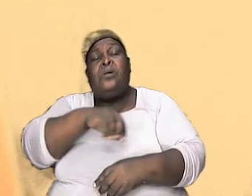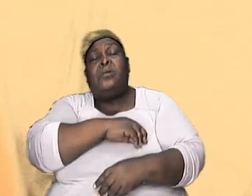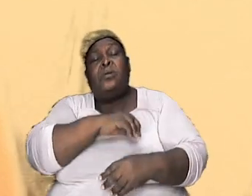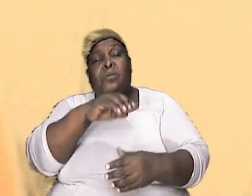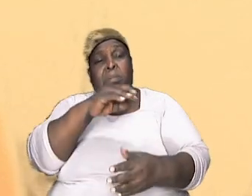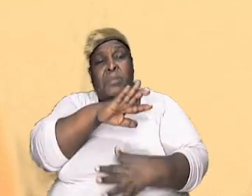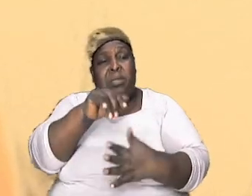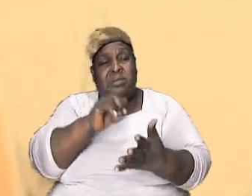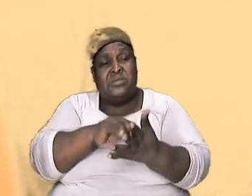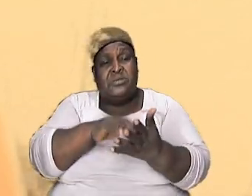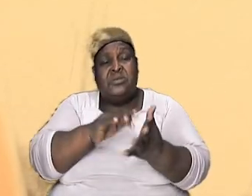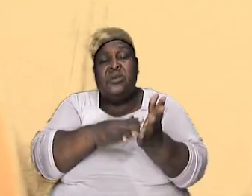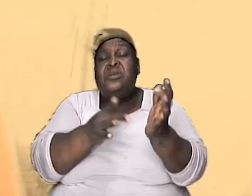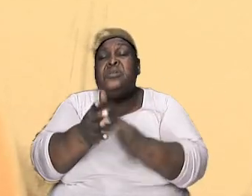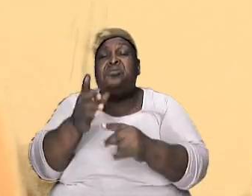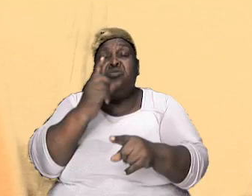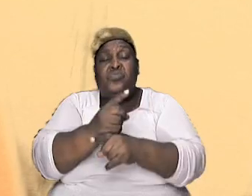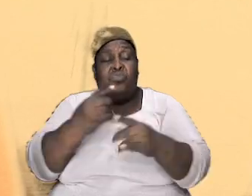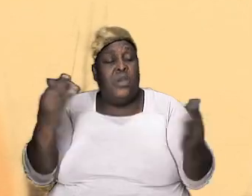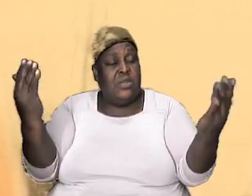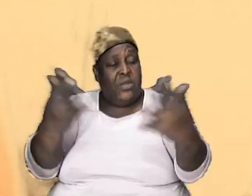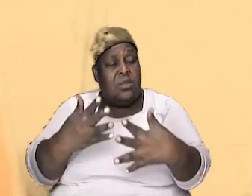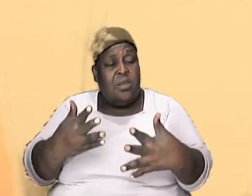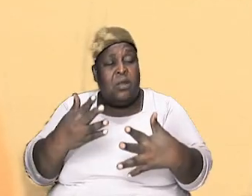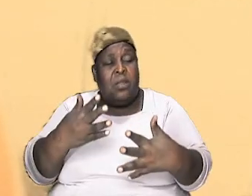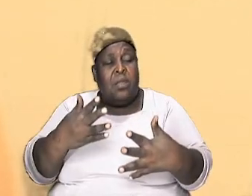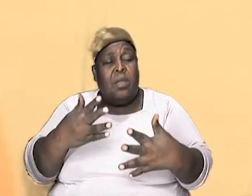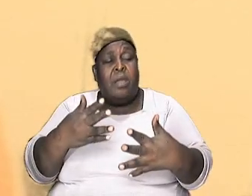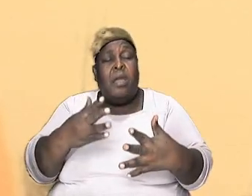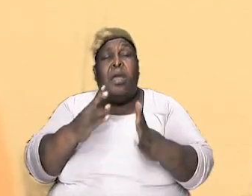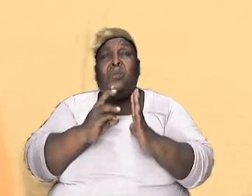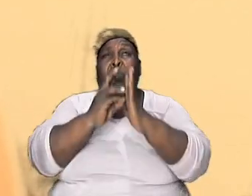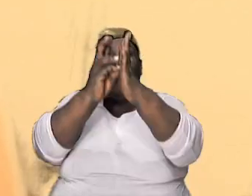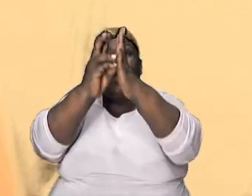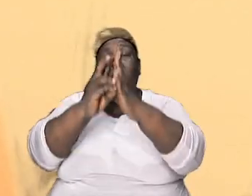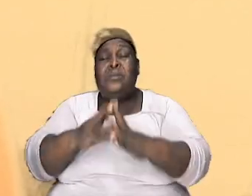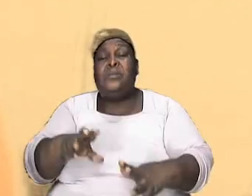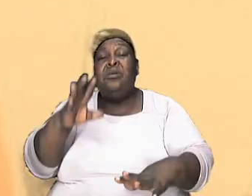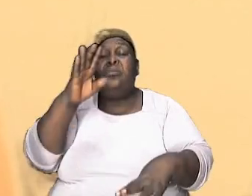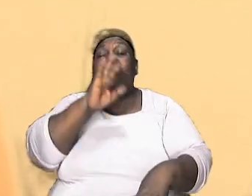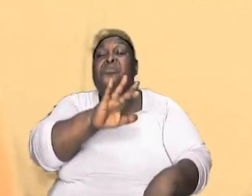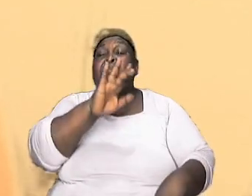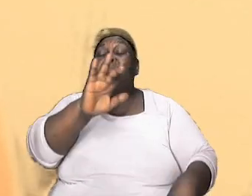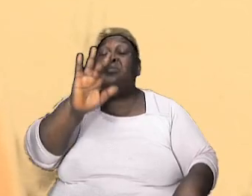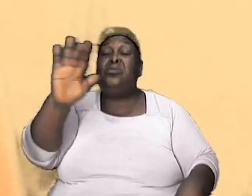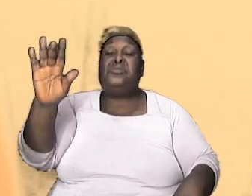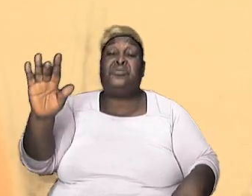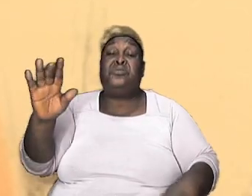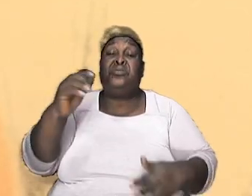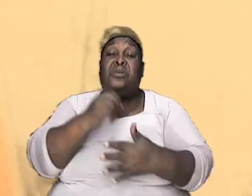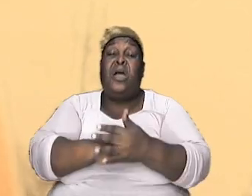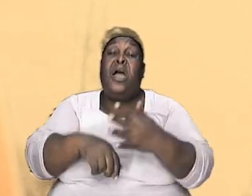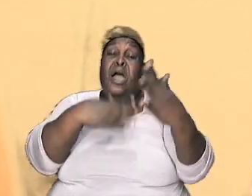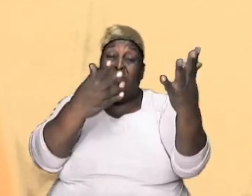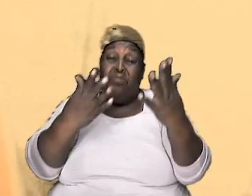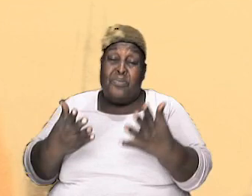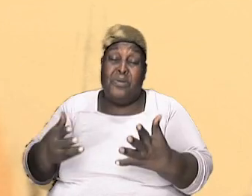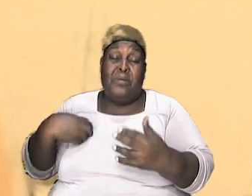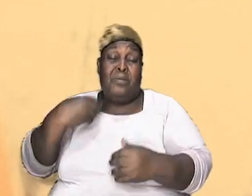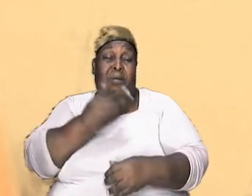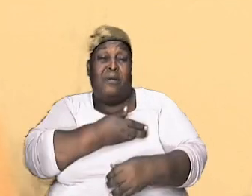God. And he is willing to touch somebody and to pull us back into the fold, to pull us back to a